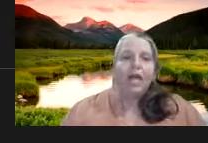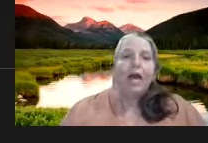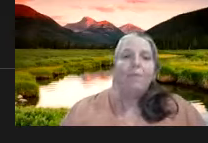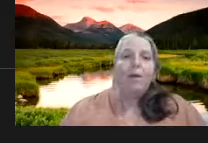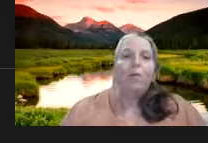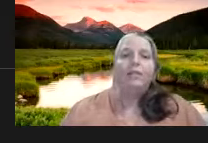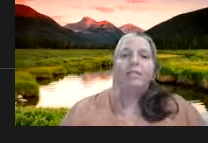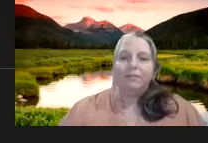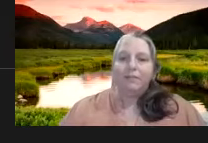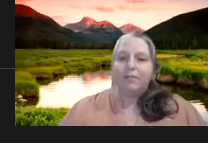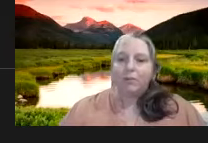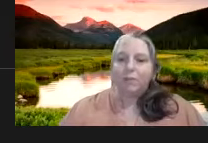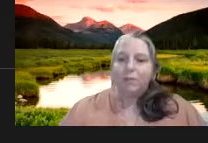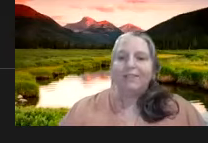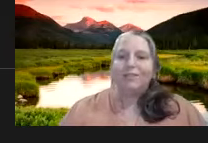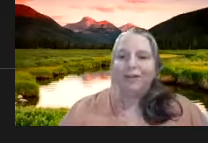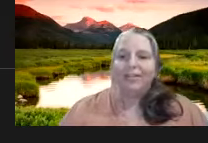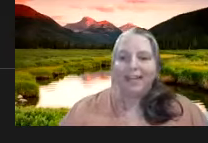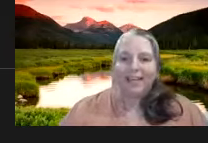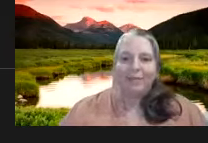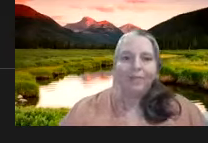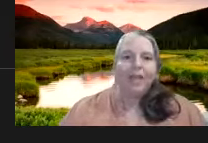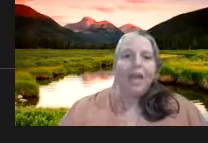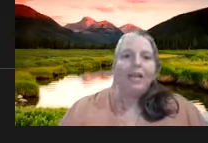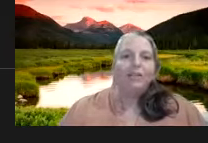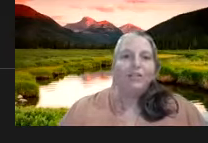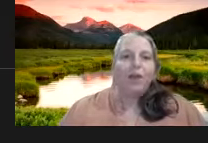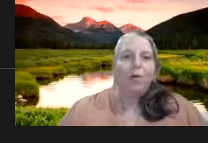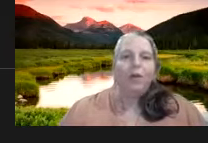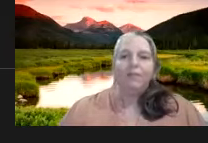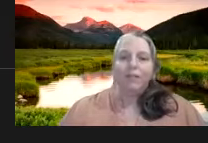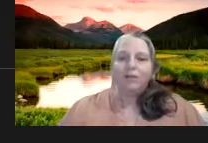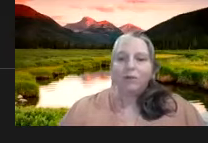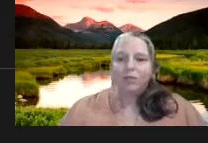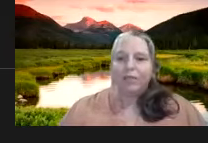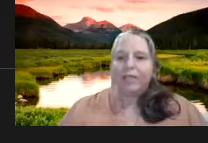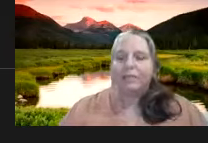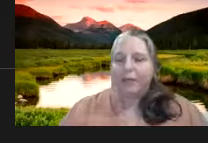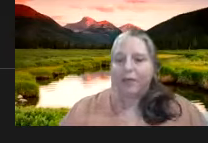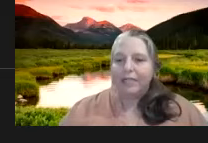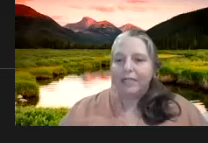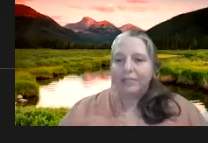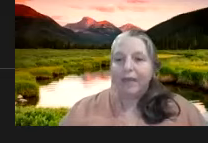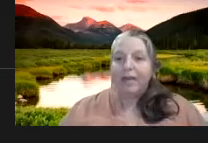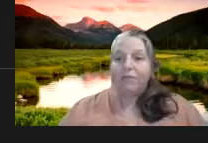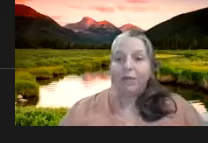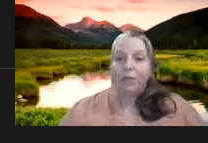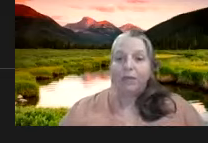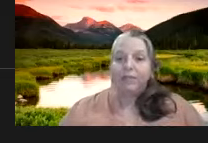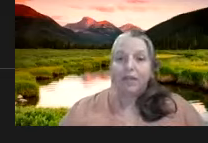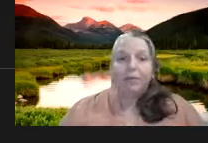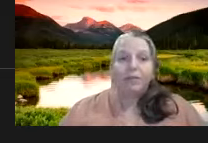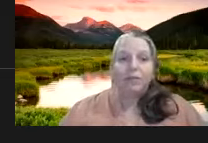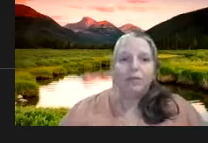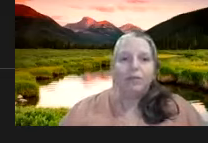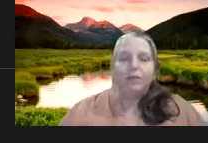chart about where the differences were based on your identity. And so even though social experiences might have been one